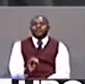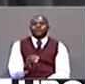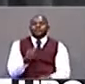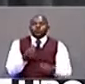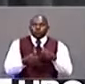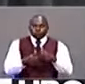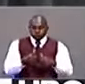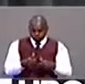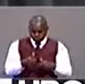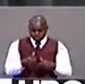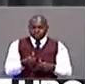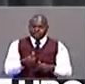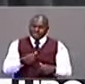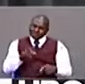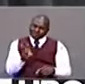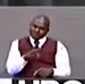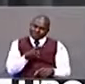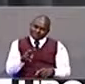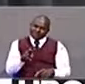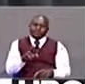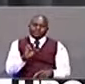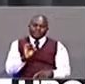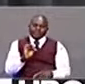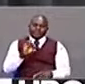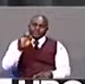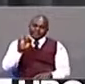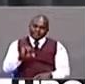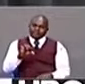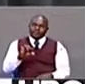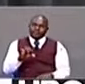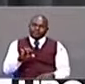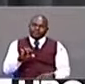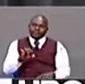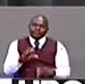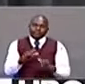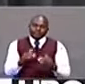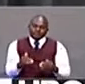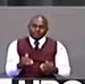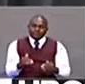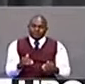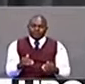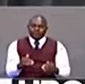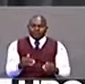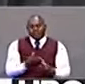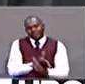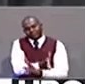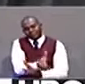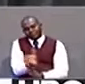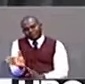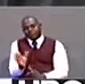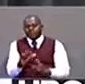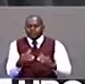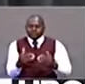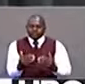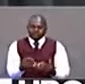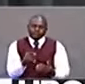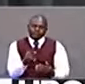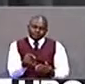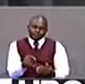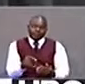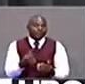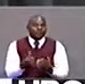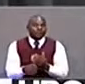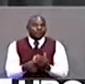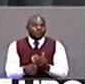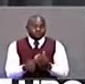which is to him similar to 89 and may cause contradictions. And this one is